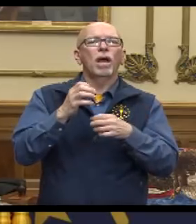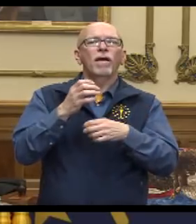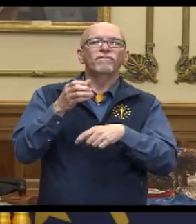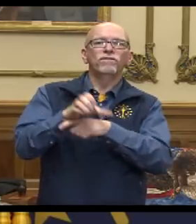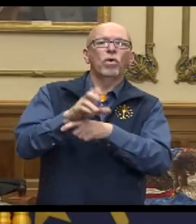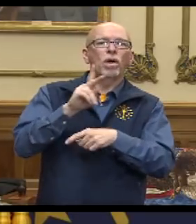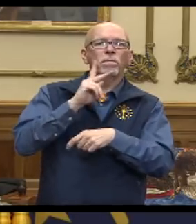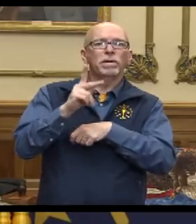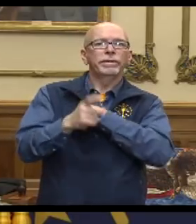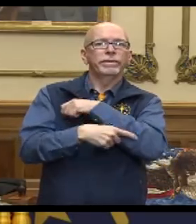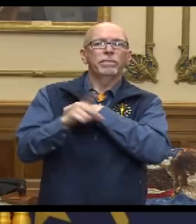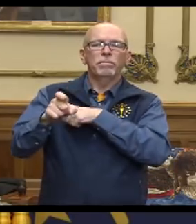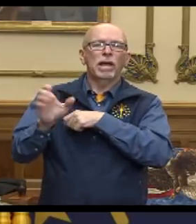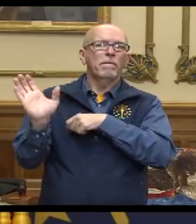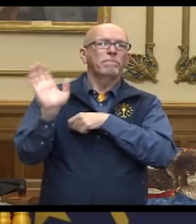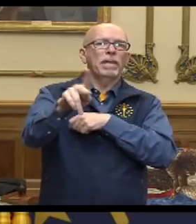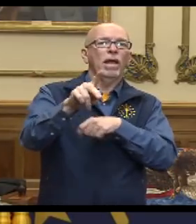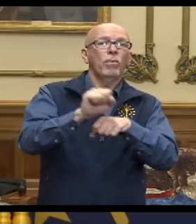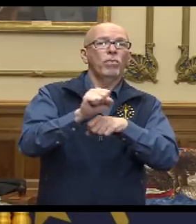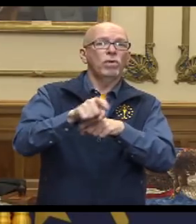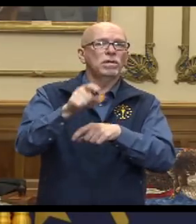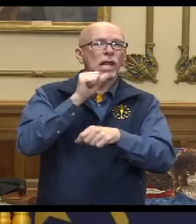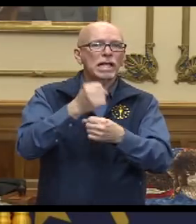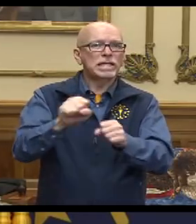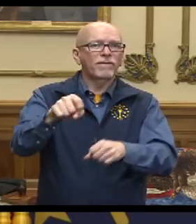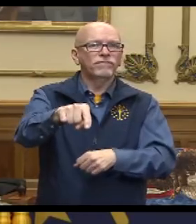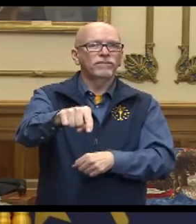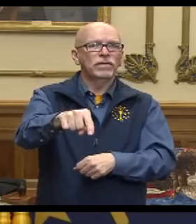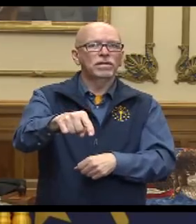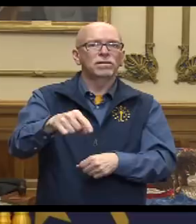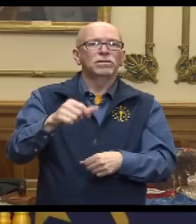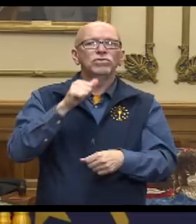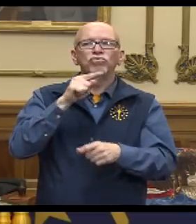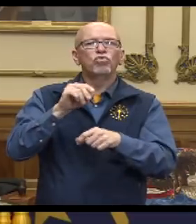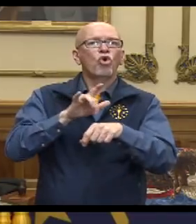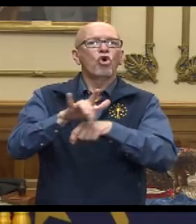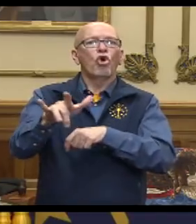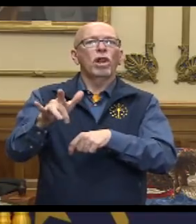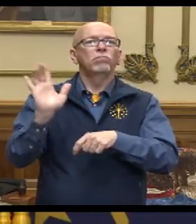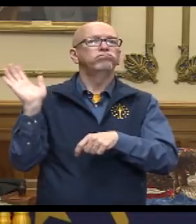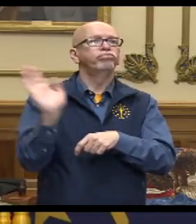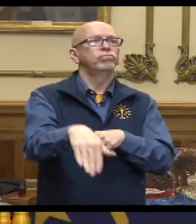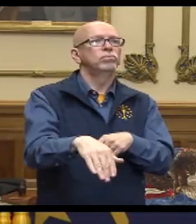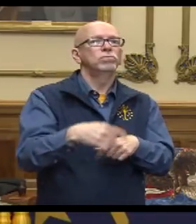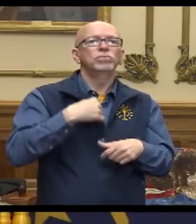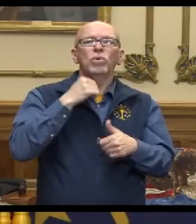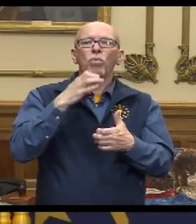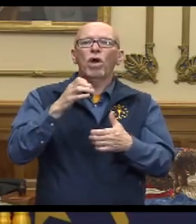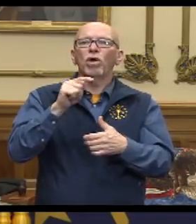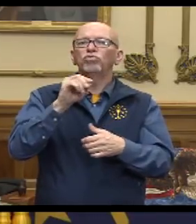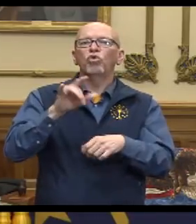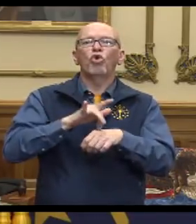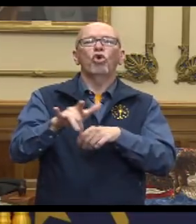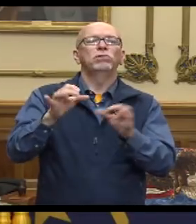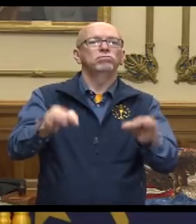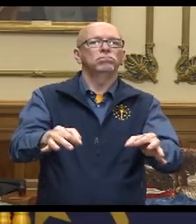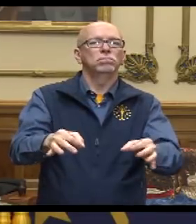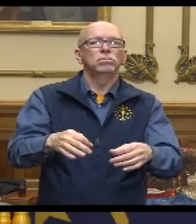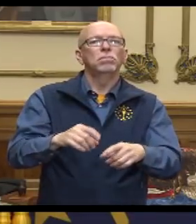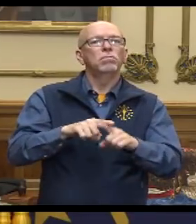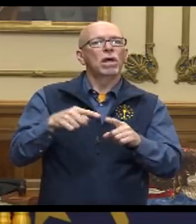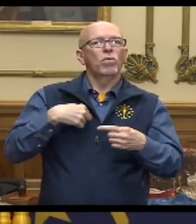back into an unsafe area by being premature about any decisions that we've made. But we also don't want to